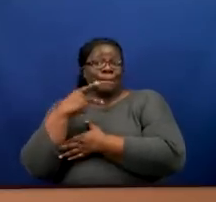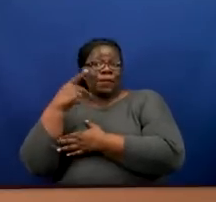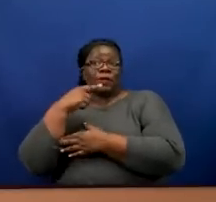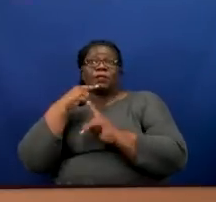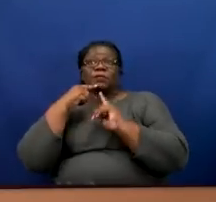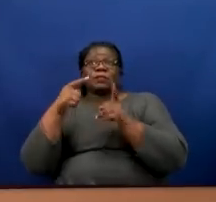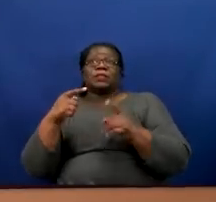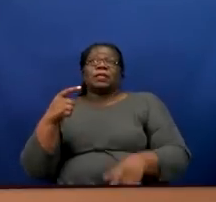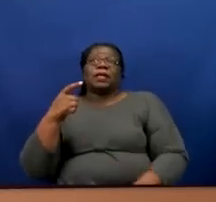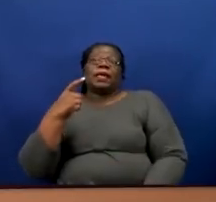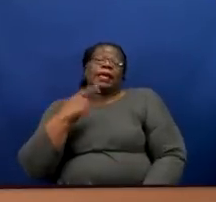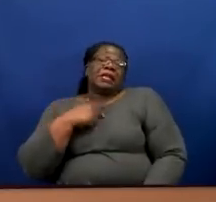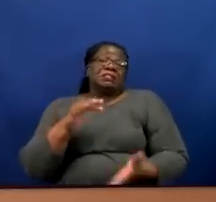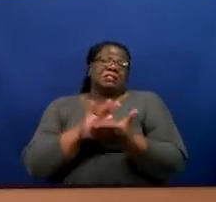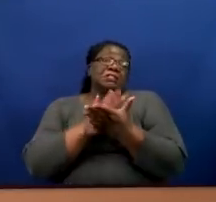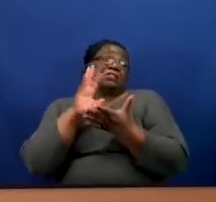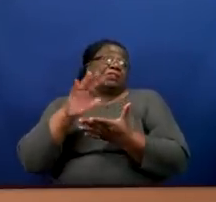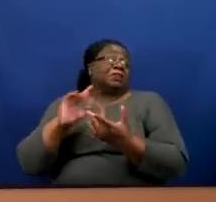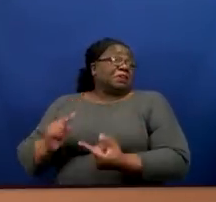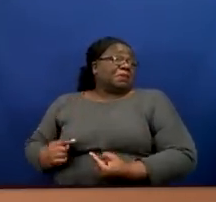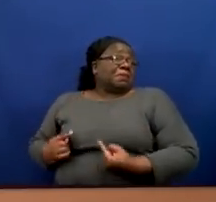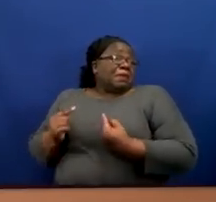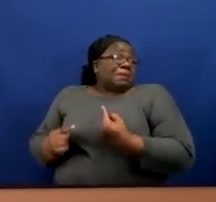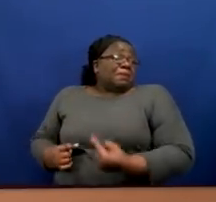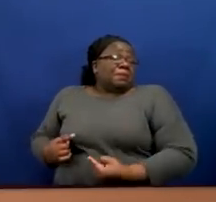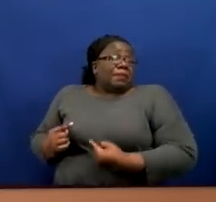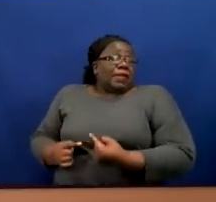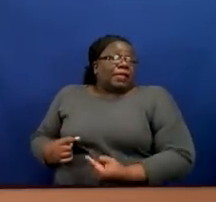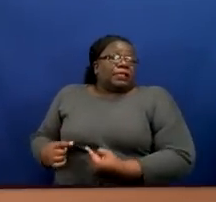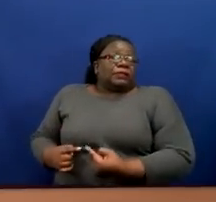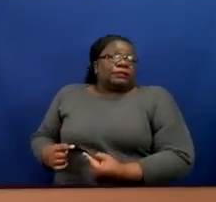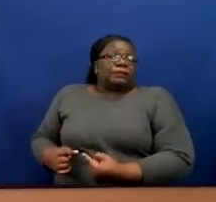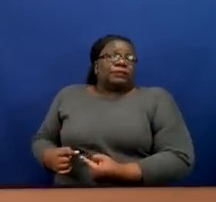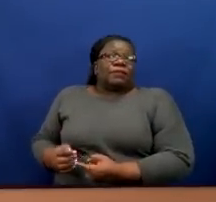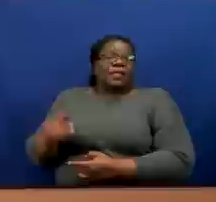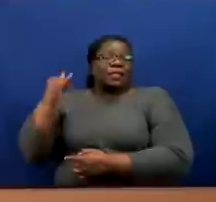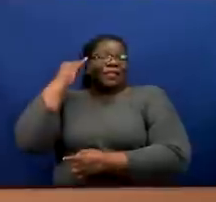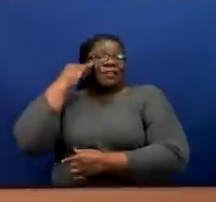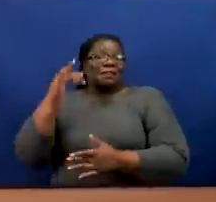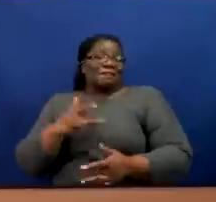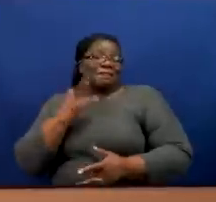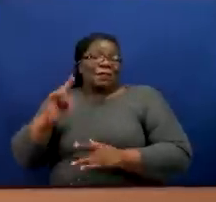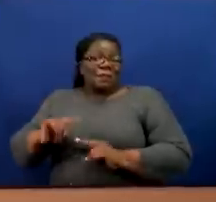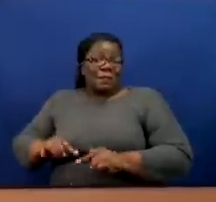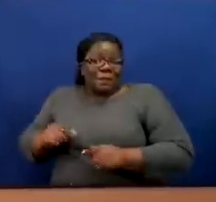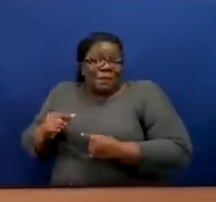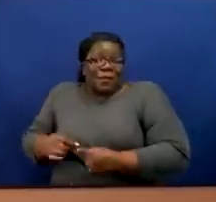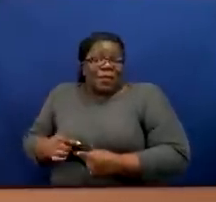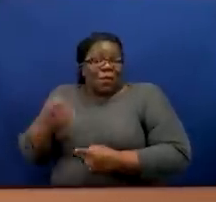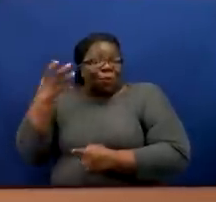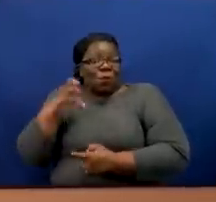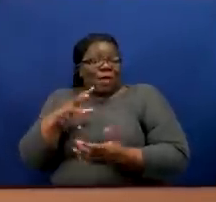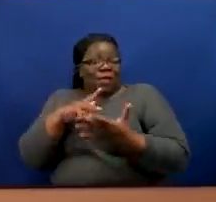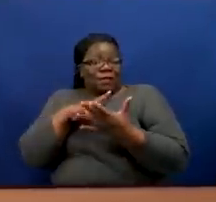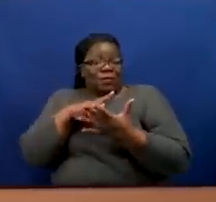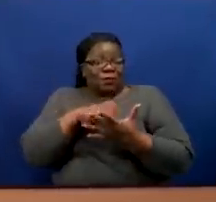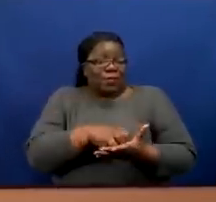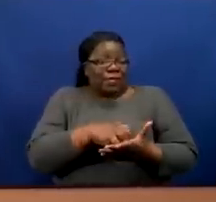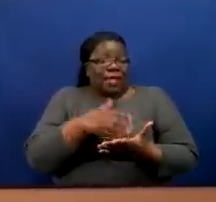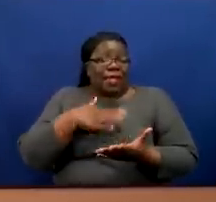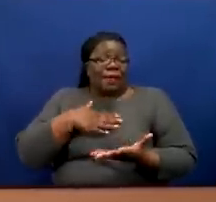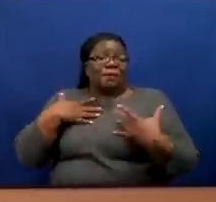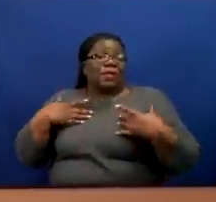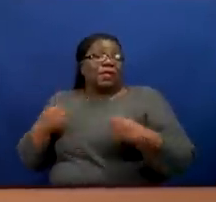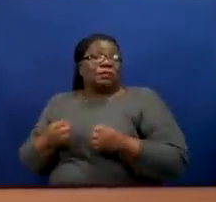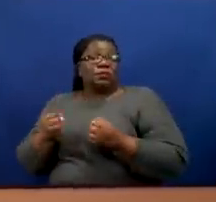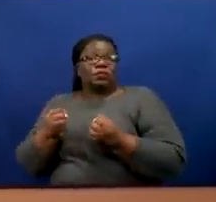this. I'll just glory in my infirmities. I'll just get happy even when I got a thorn in the flesh. Because when I'm weak, then I'm strong. Is there